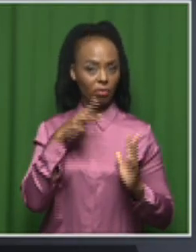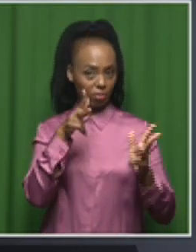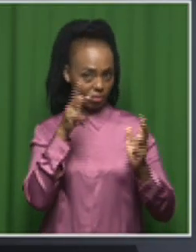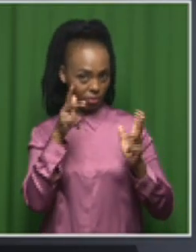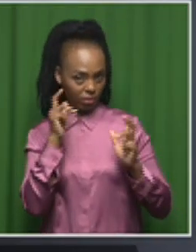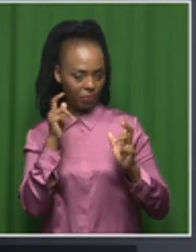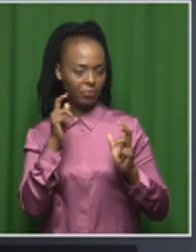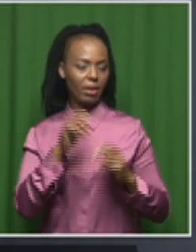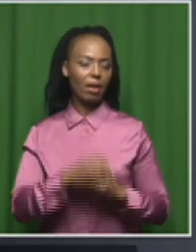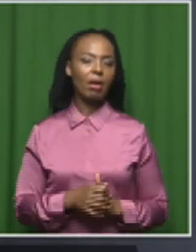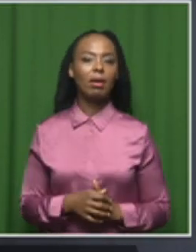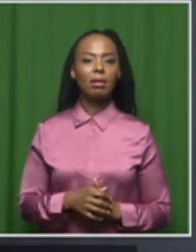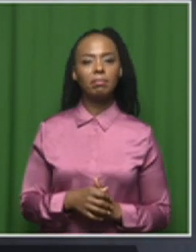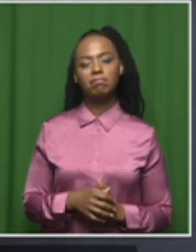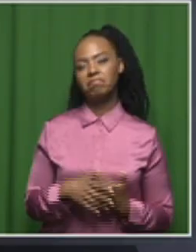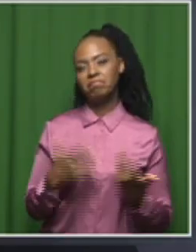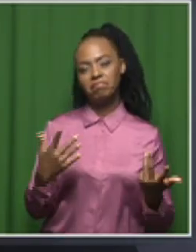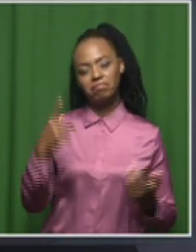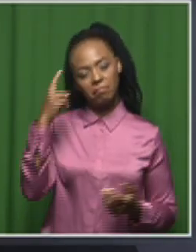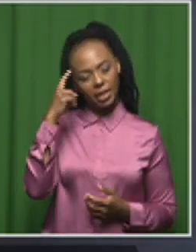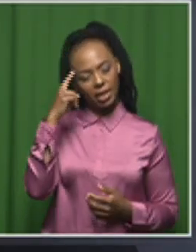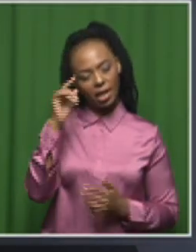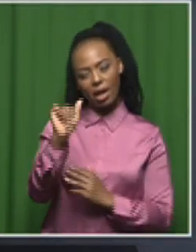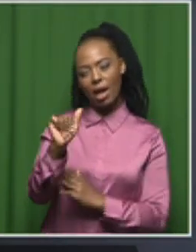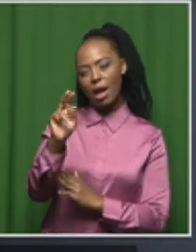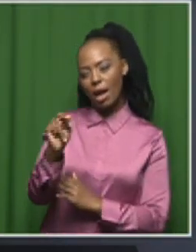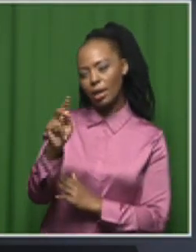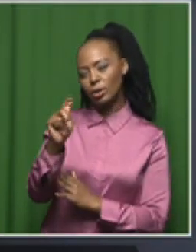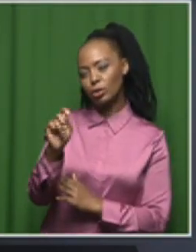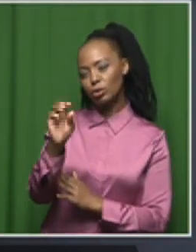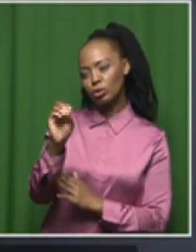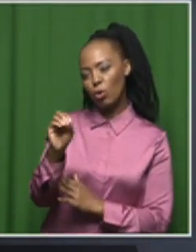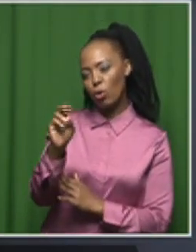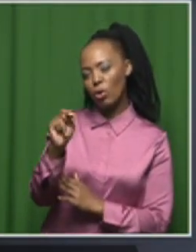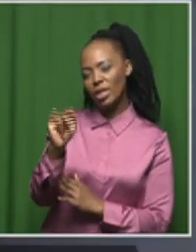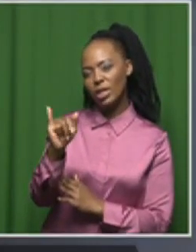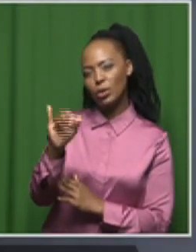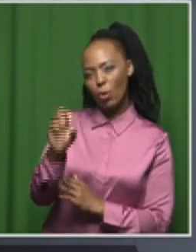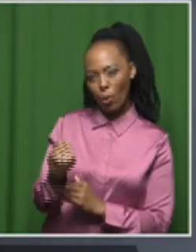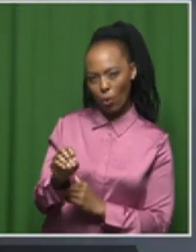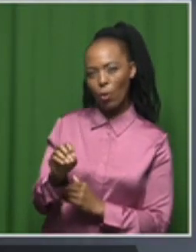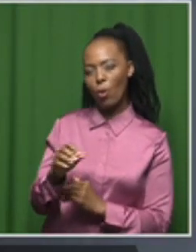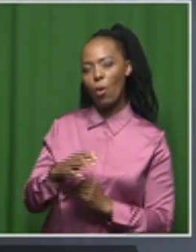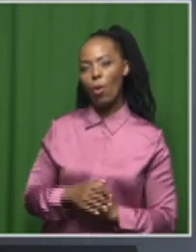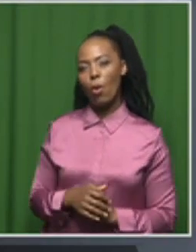think about Antonio Banderas as Puss in Boots, and